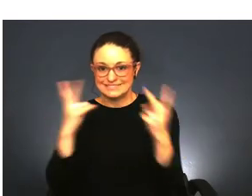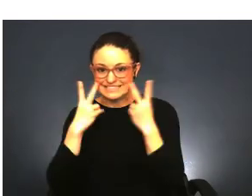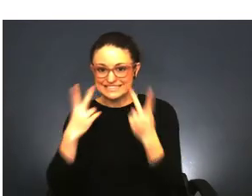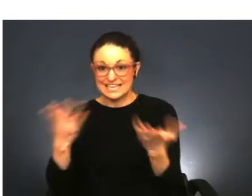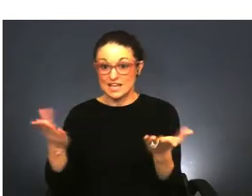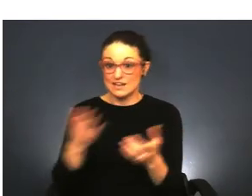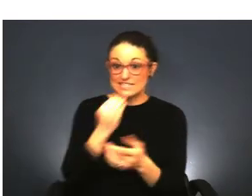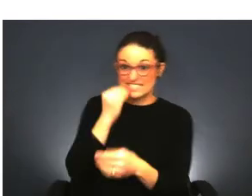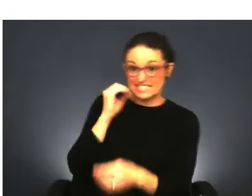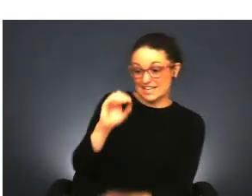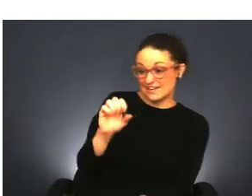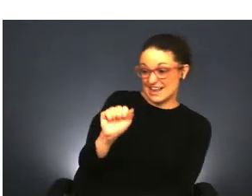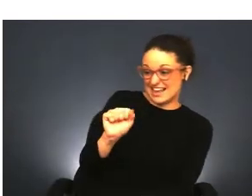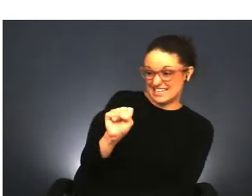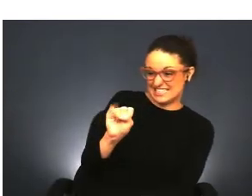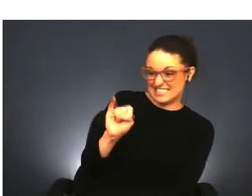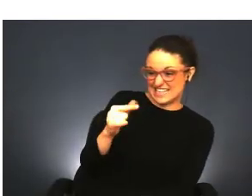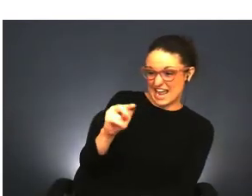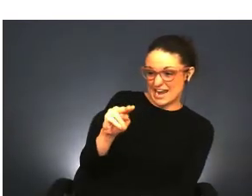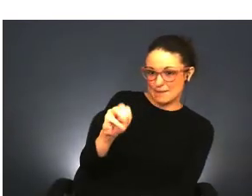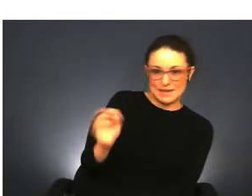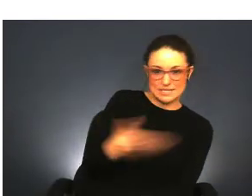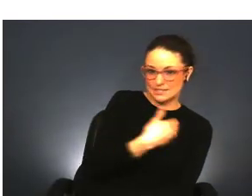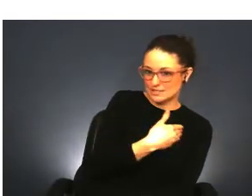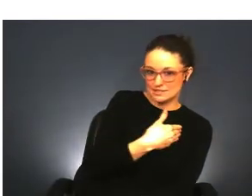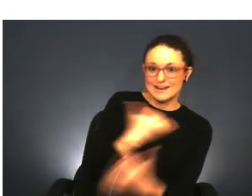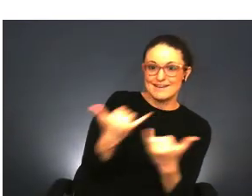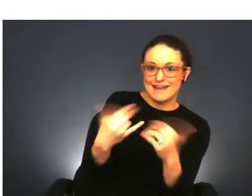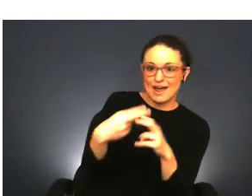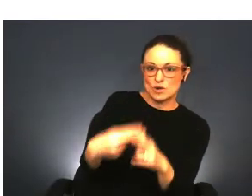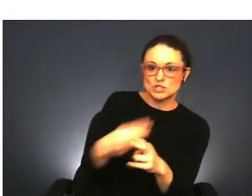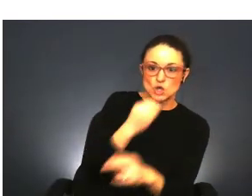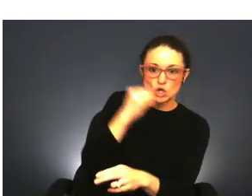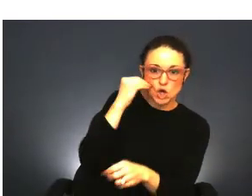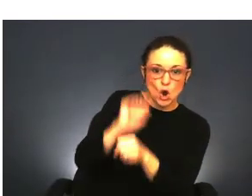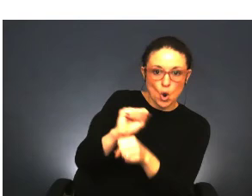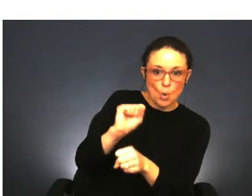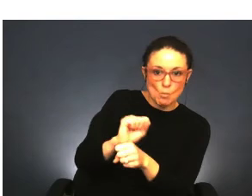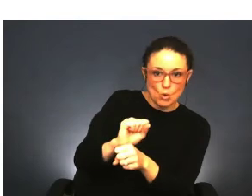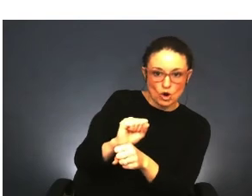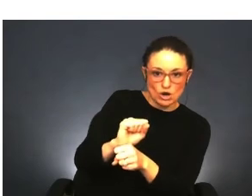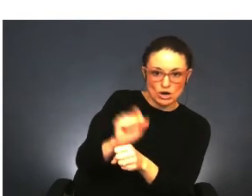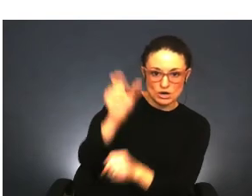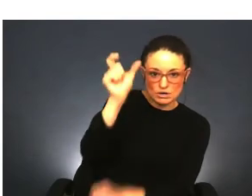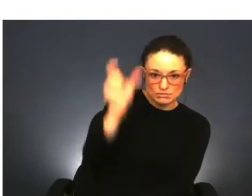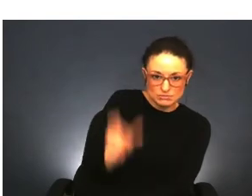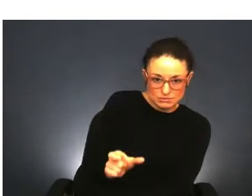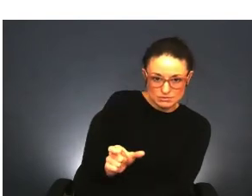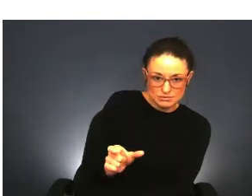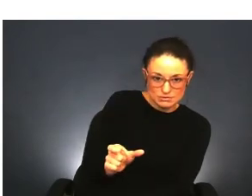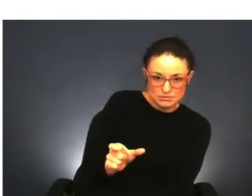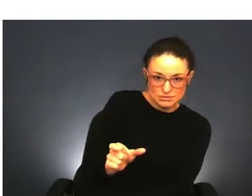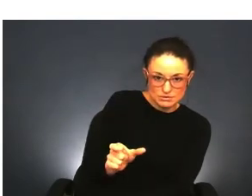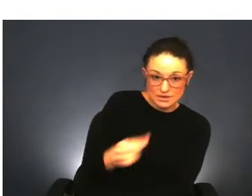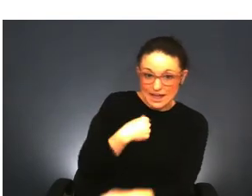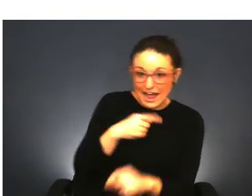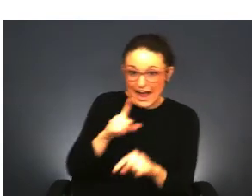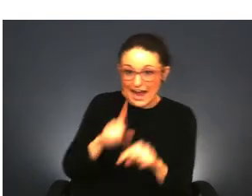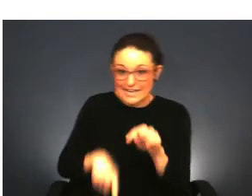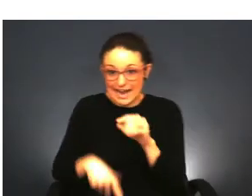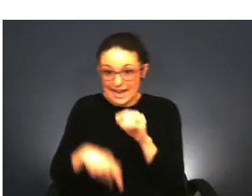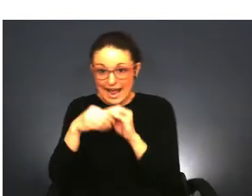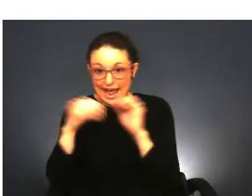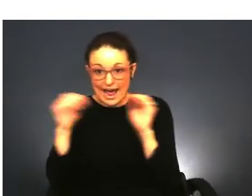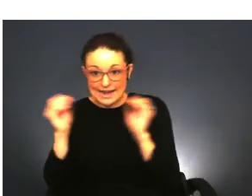called assignments is now called homework, and that's what's happening here. I can't add anything in here. I can't do